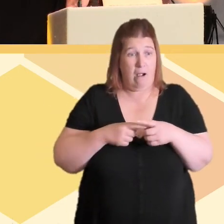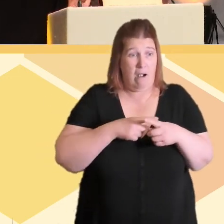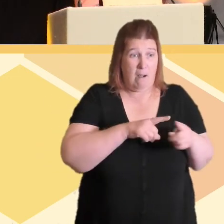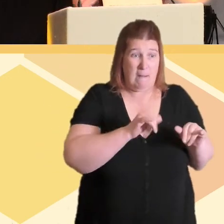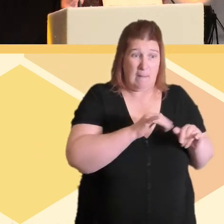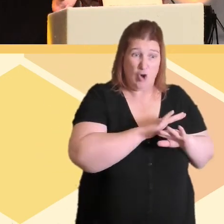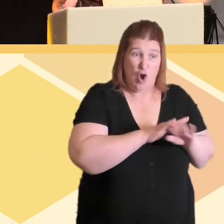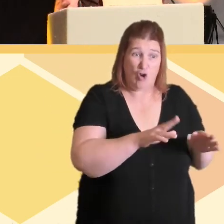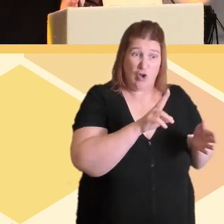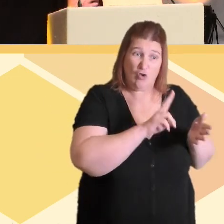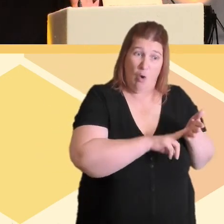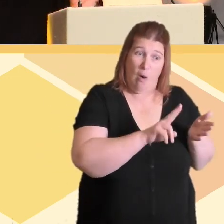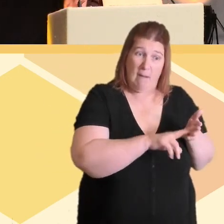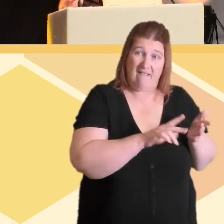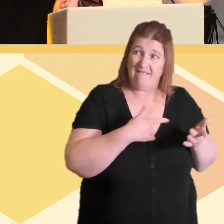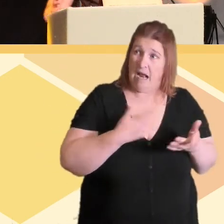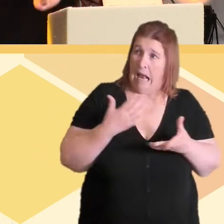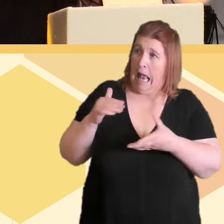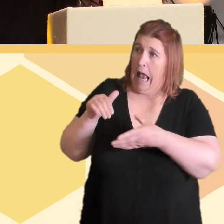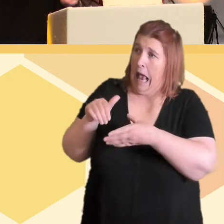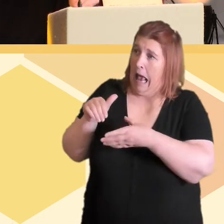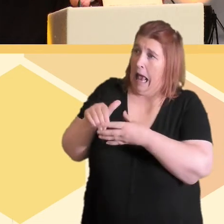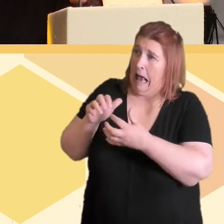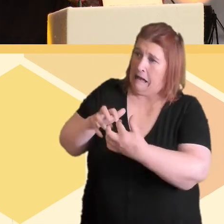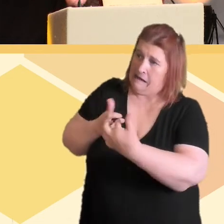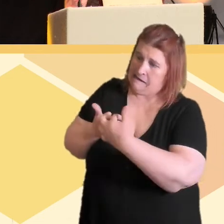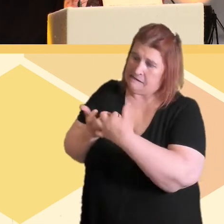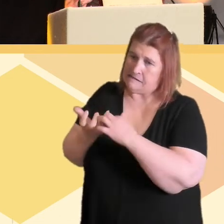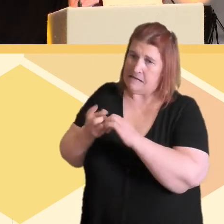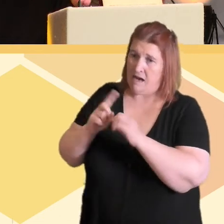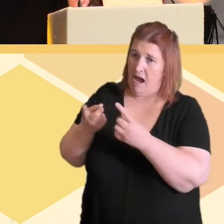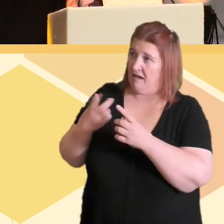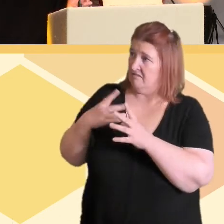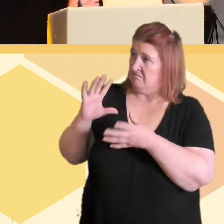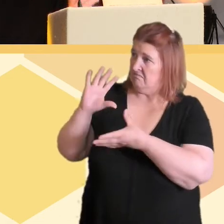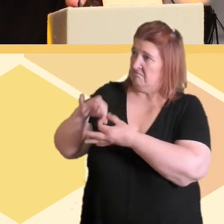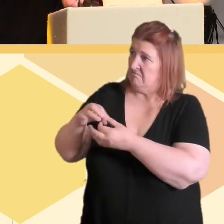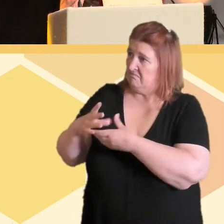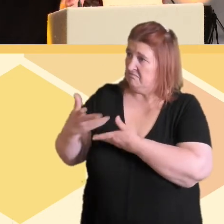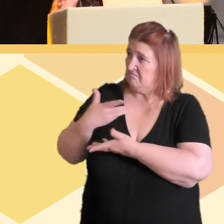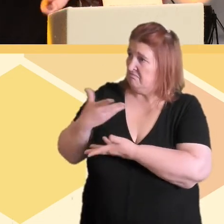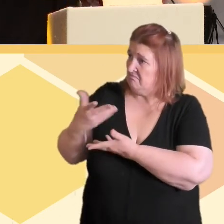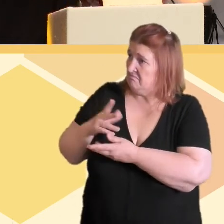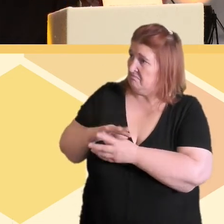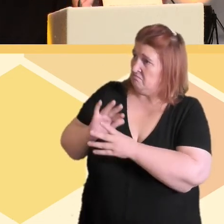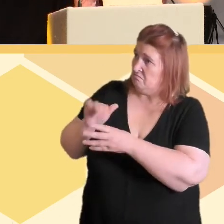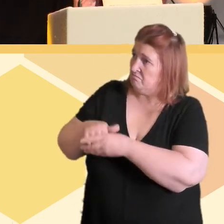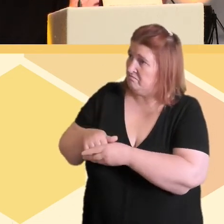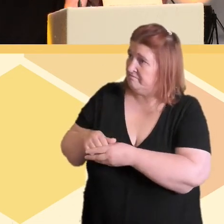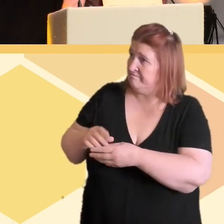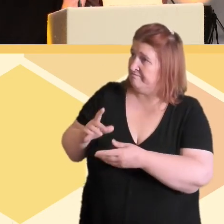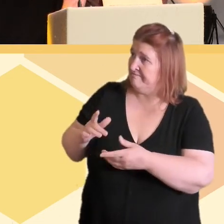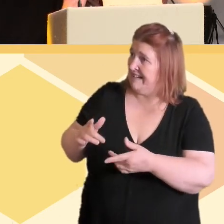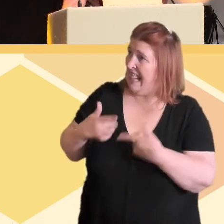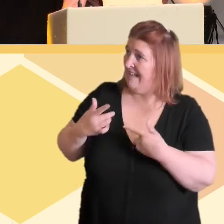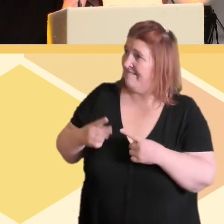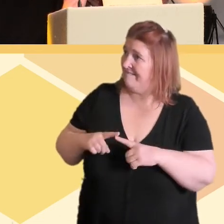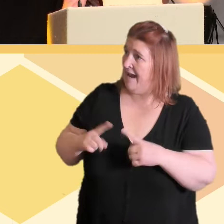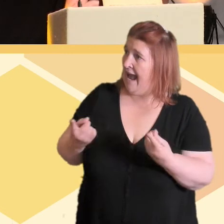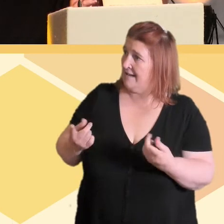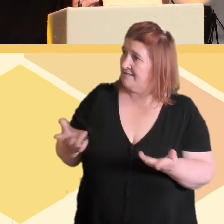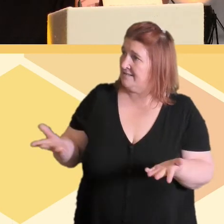Some differences limit a person's ability to join in, to be heard and understood, to communicate, to be spontaneous, and to live without